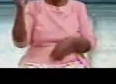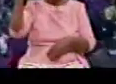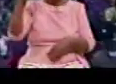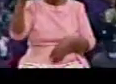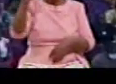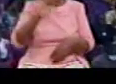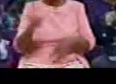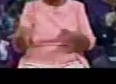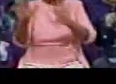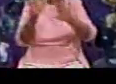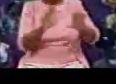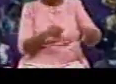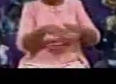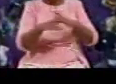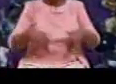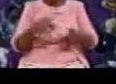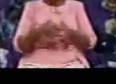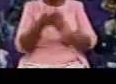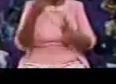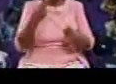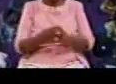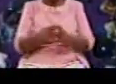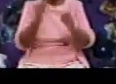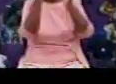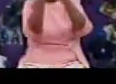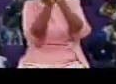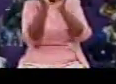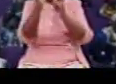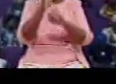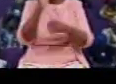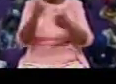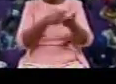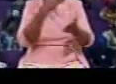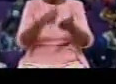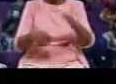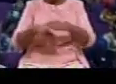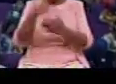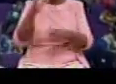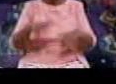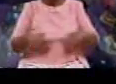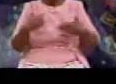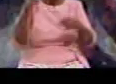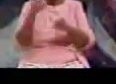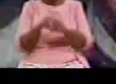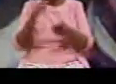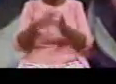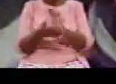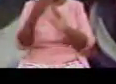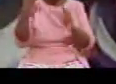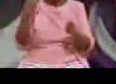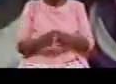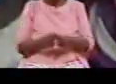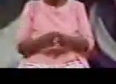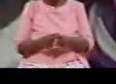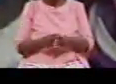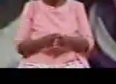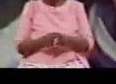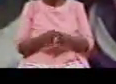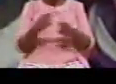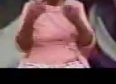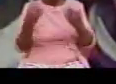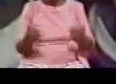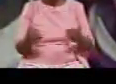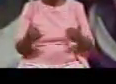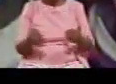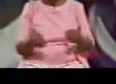life. Captivity will be canceled out of your life in Jesus' name. Now, there is,